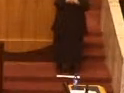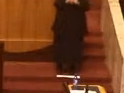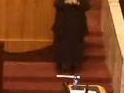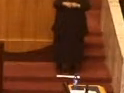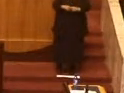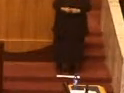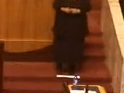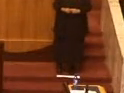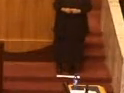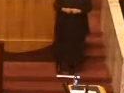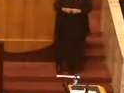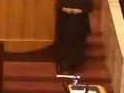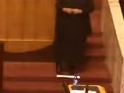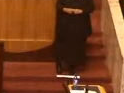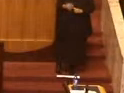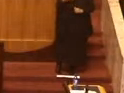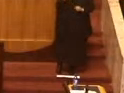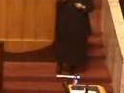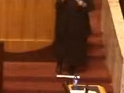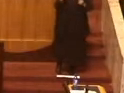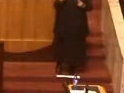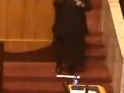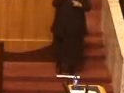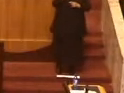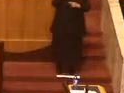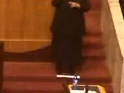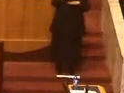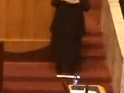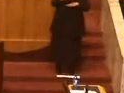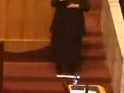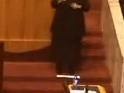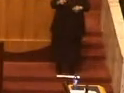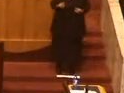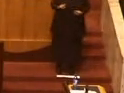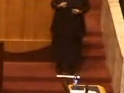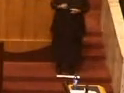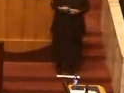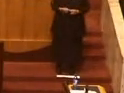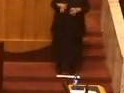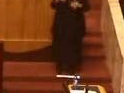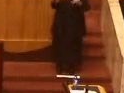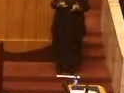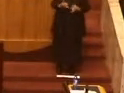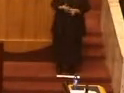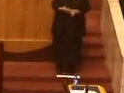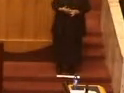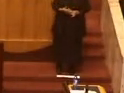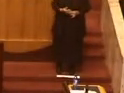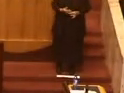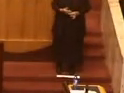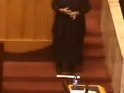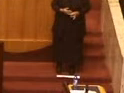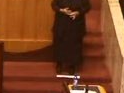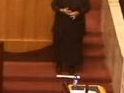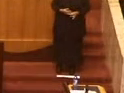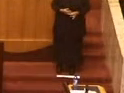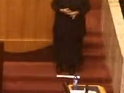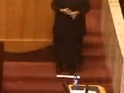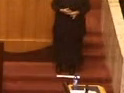merits. That cannot be overemphasized, and it is at this point where we pledge